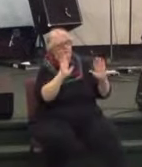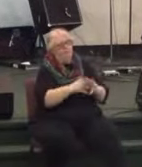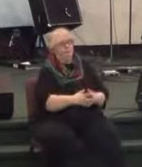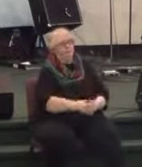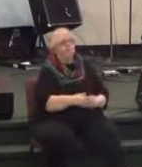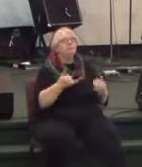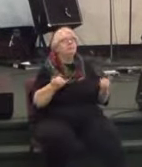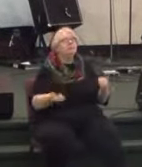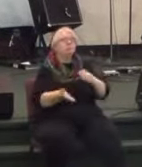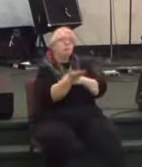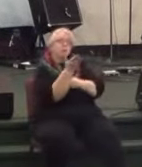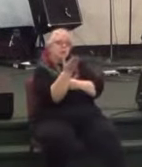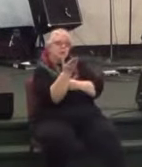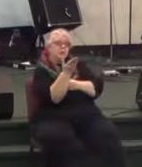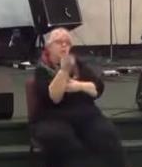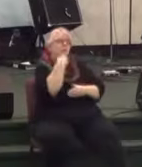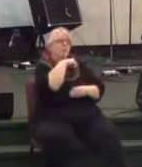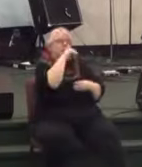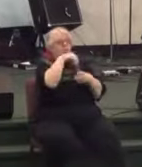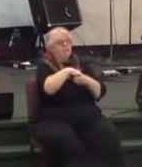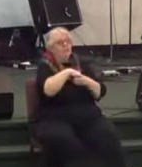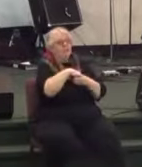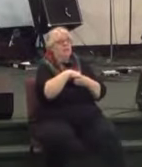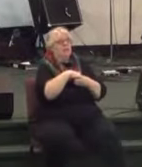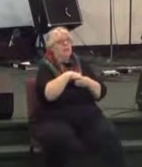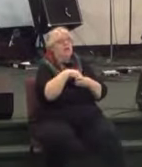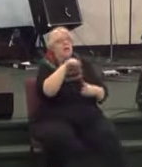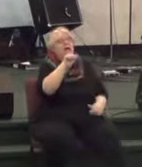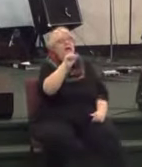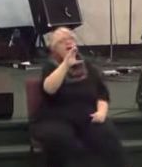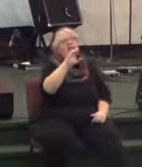This morning, we are in the 12th chapter of Acts.